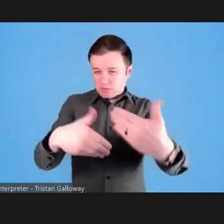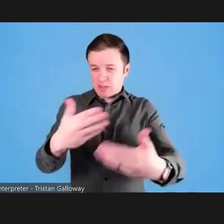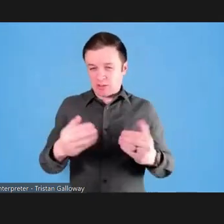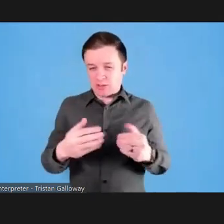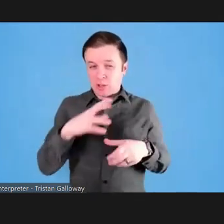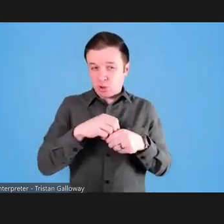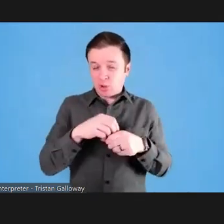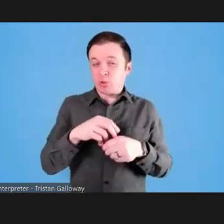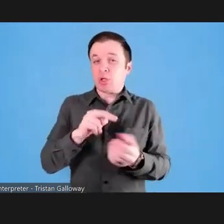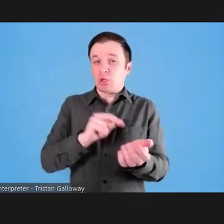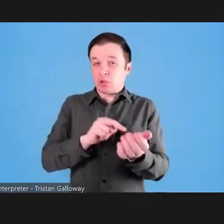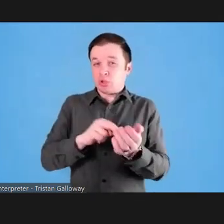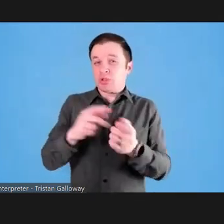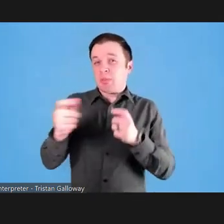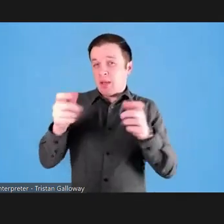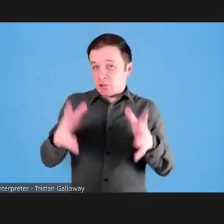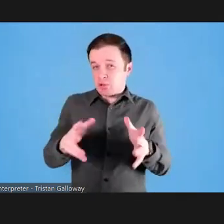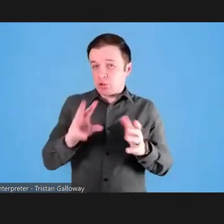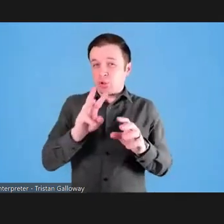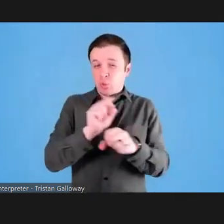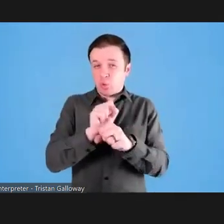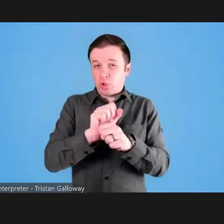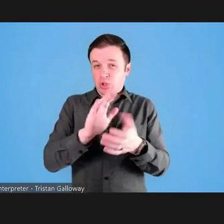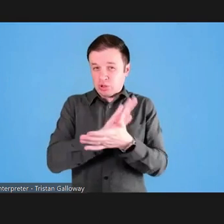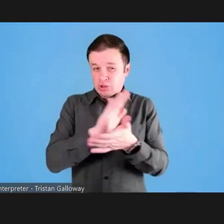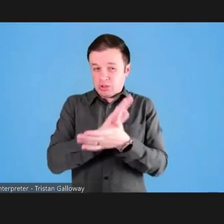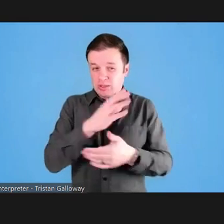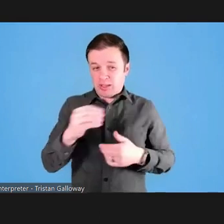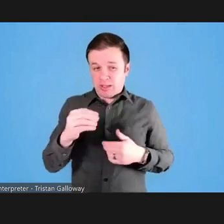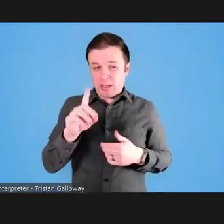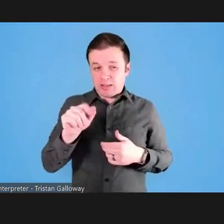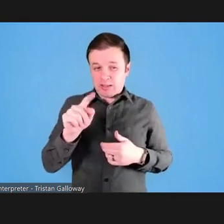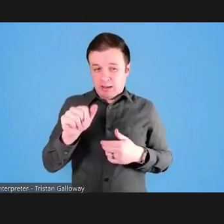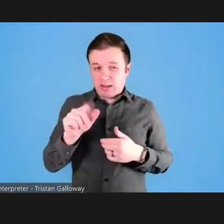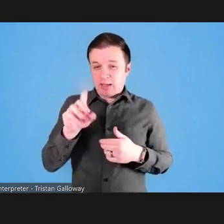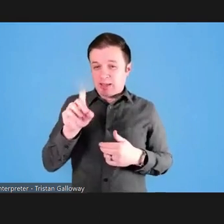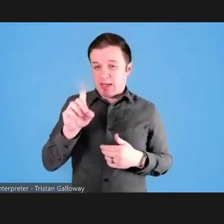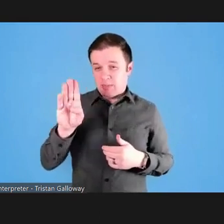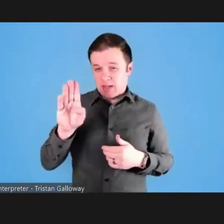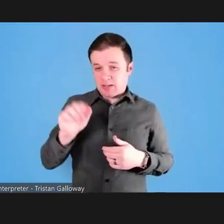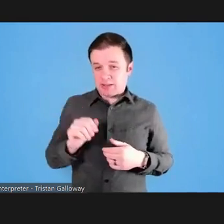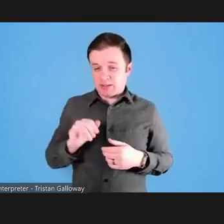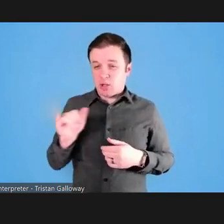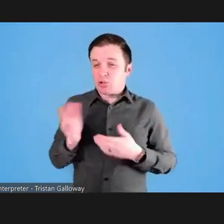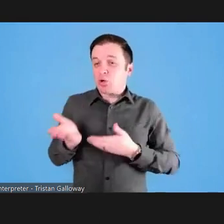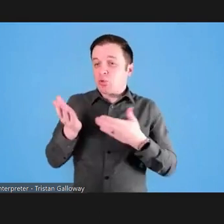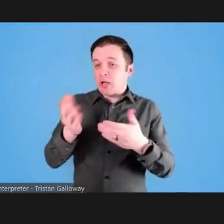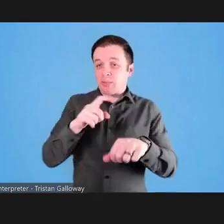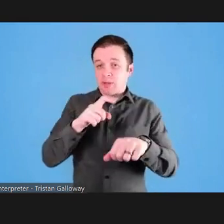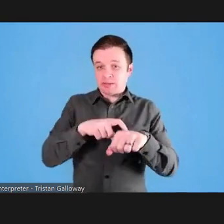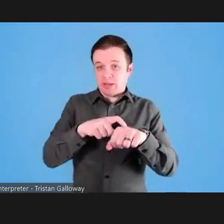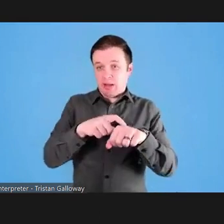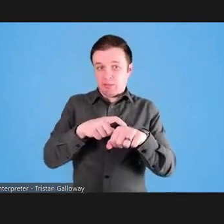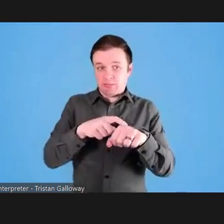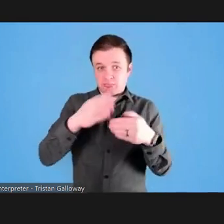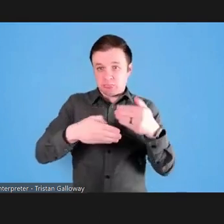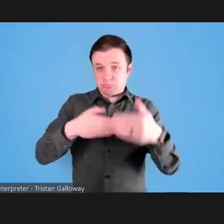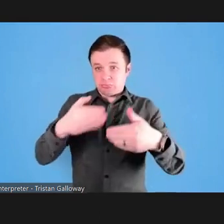nurse manager worksheet and the strata reporting database, and recommended timelines for completing each.